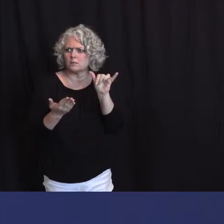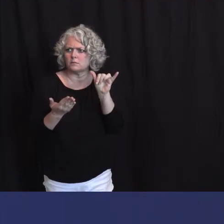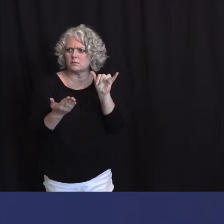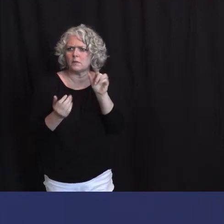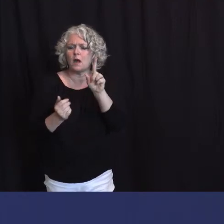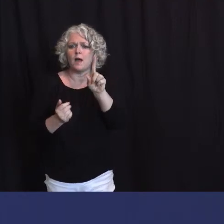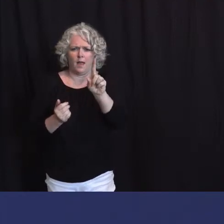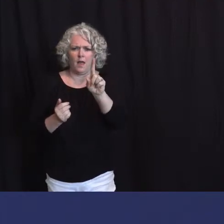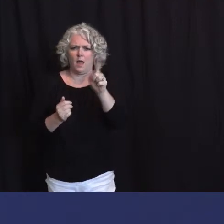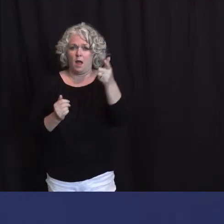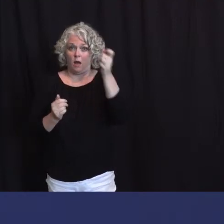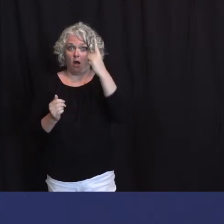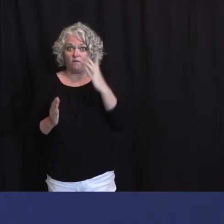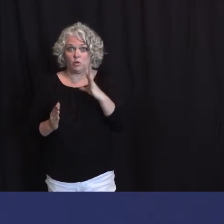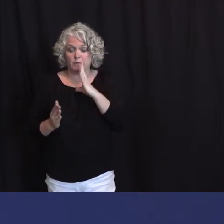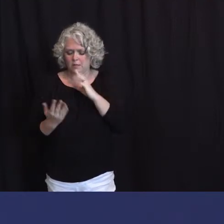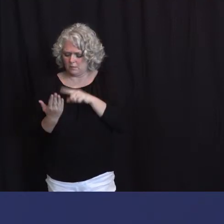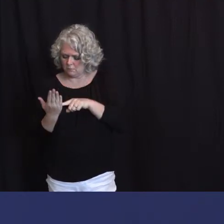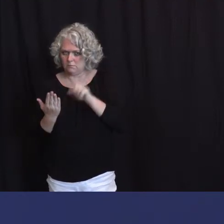Bear with me.